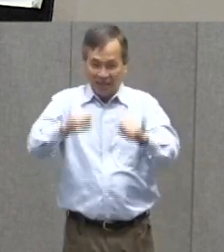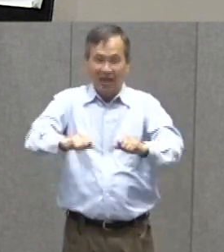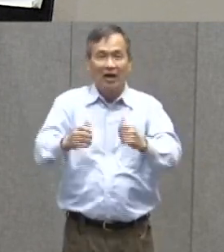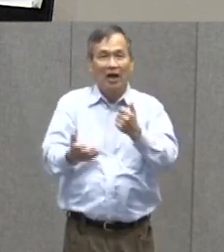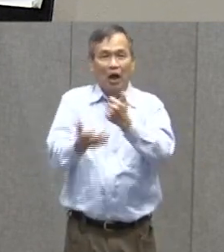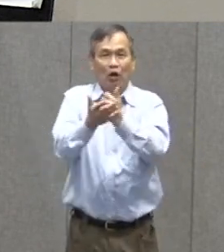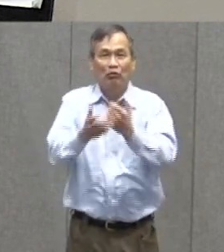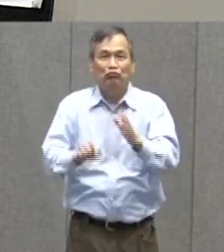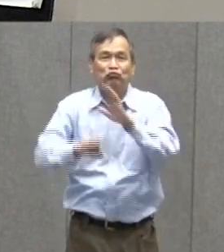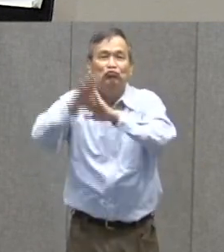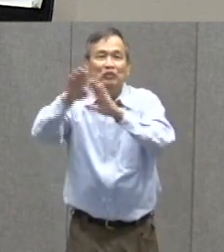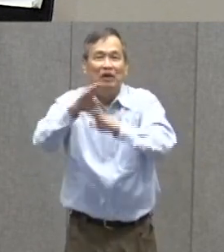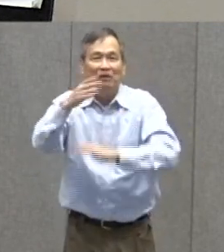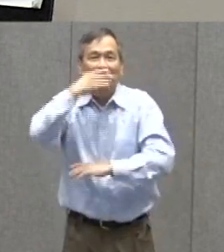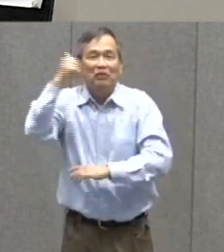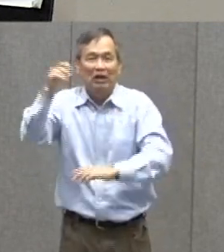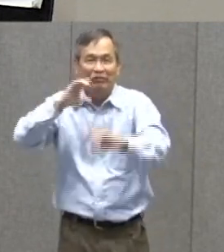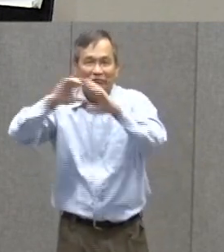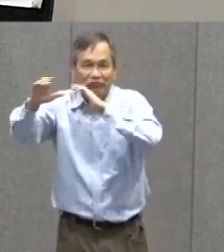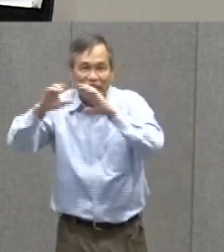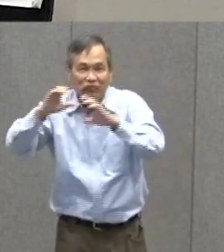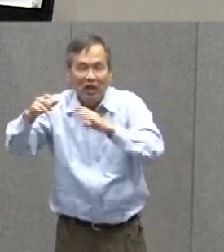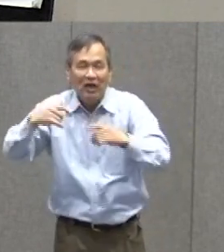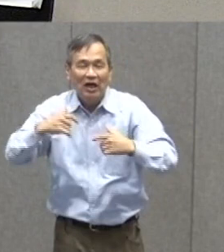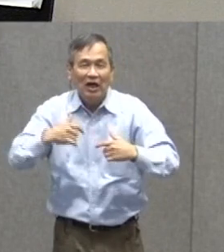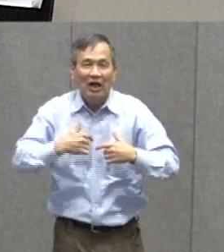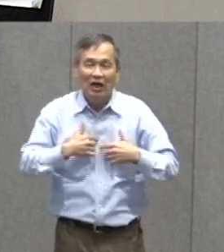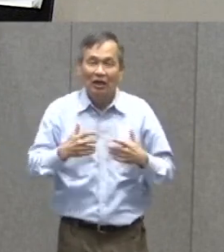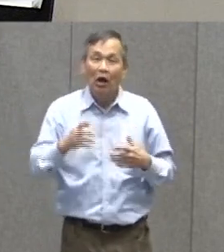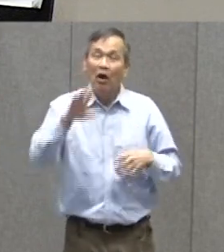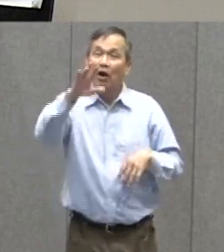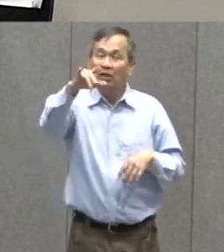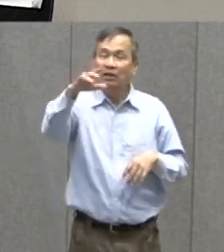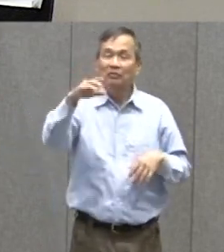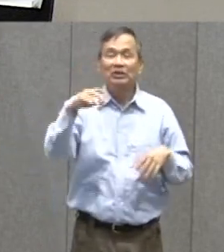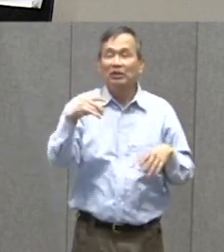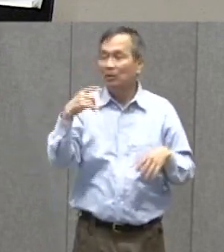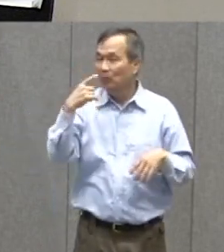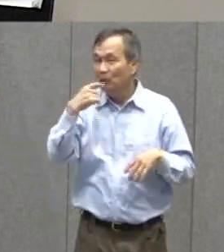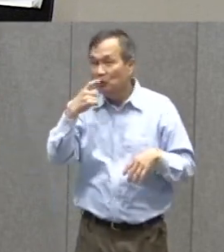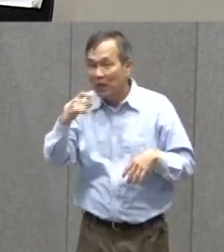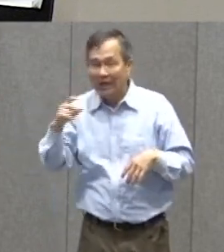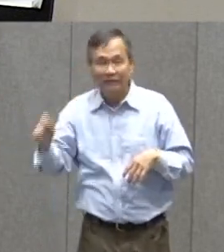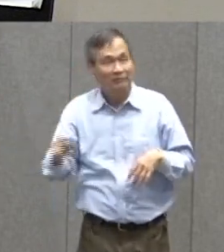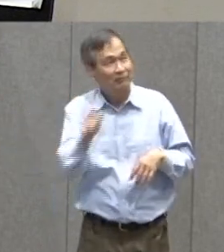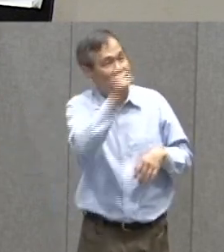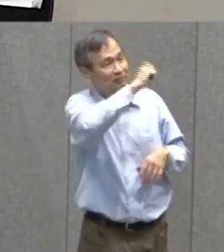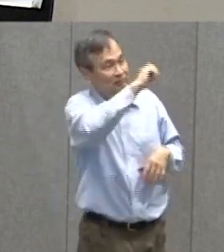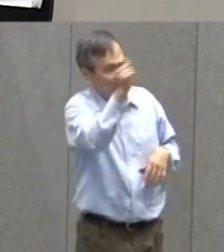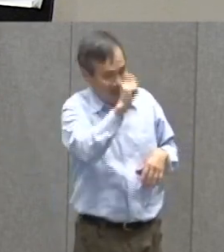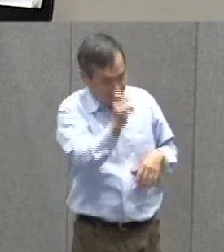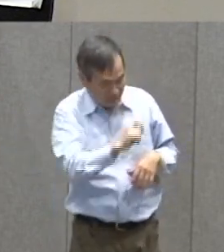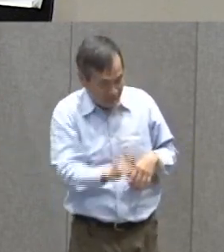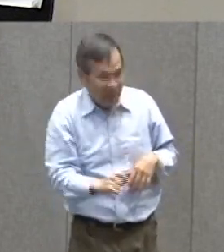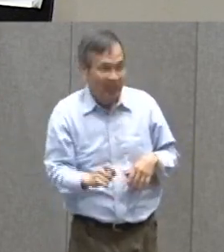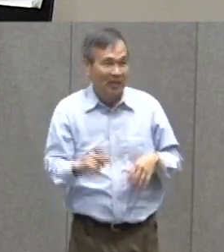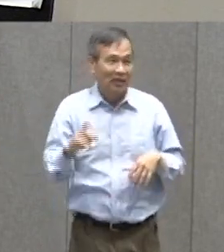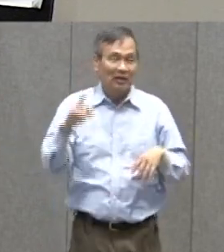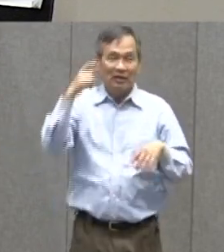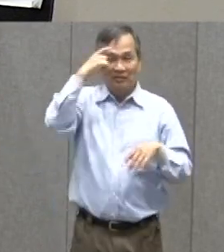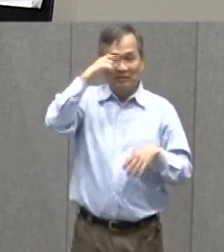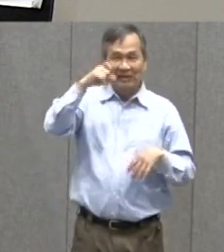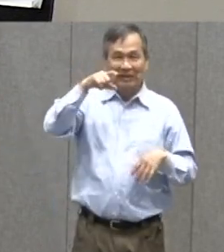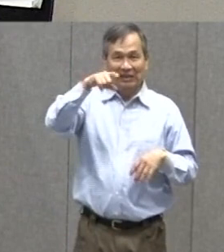open-ended. I'm going to write these actually in red because they come from the middle portion of